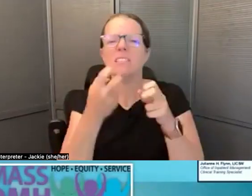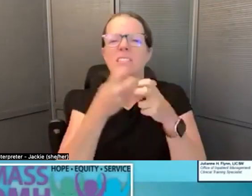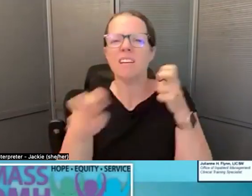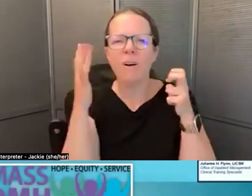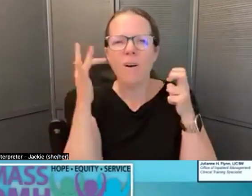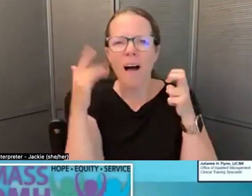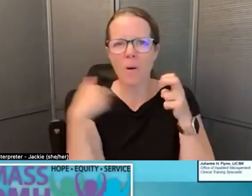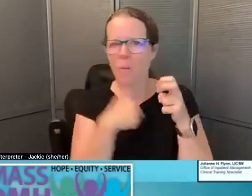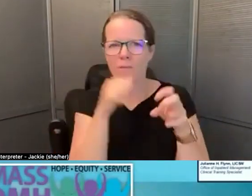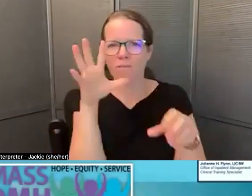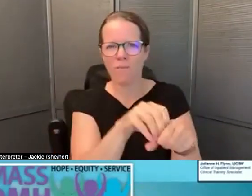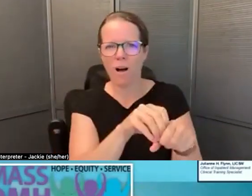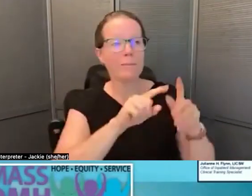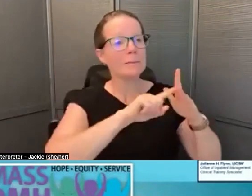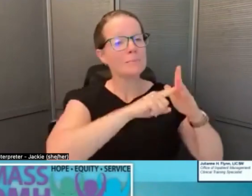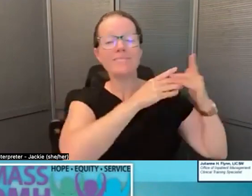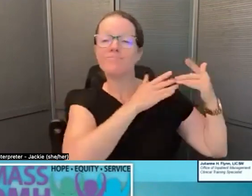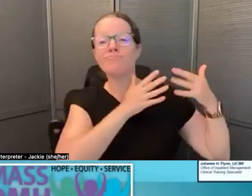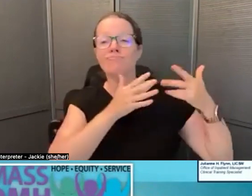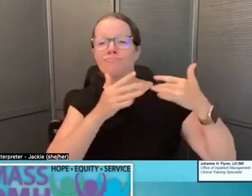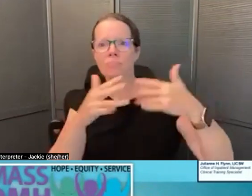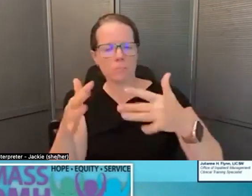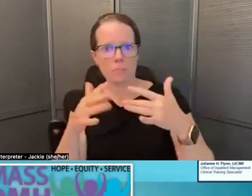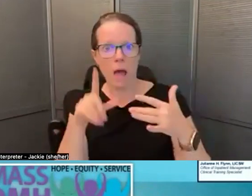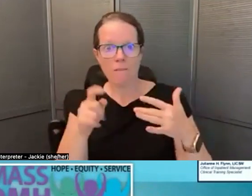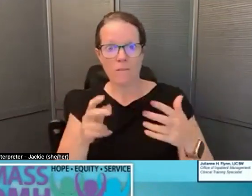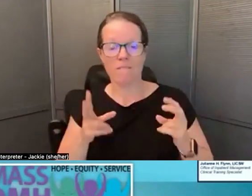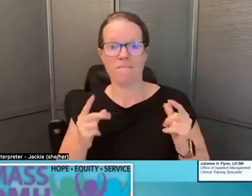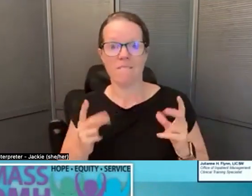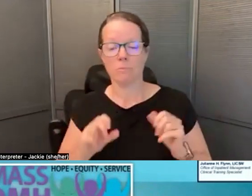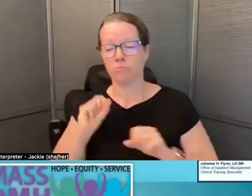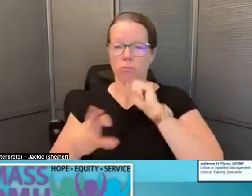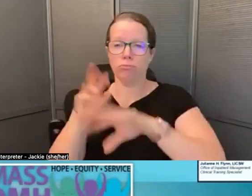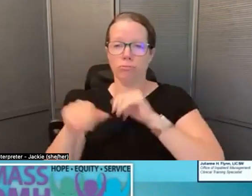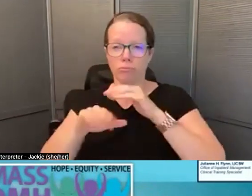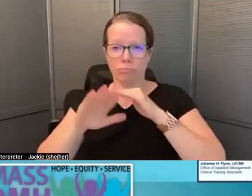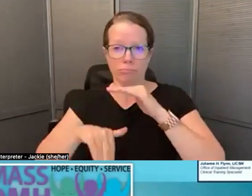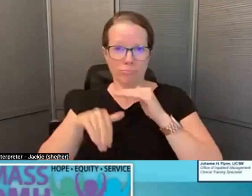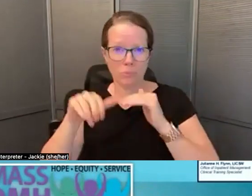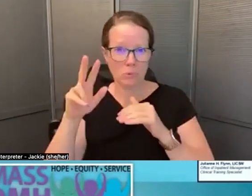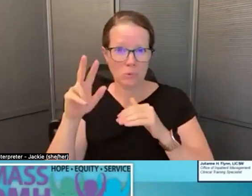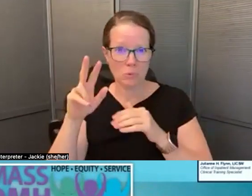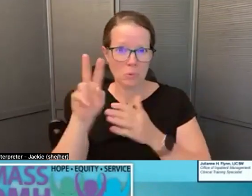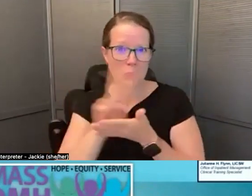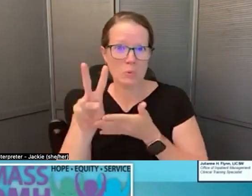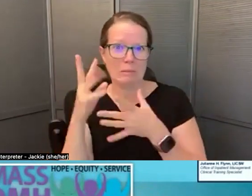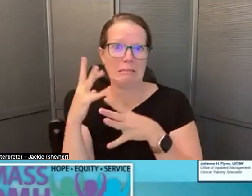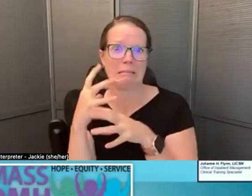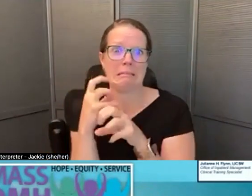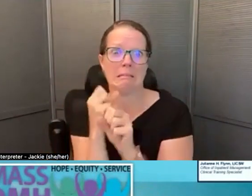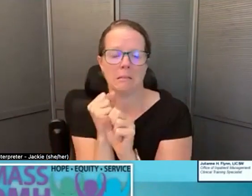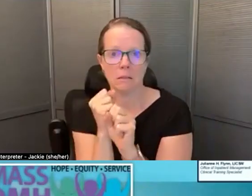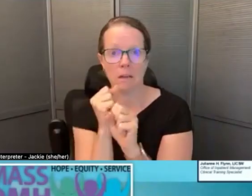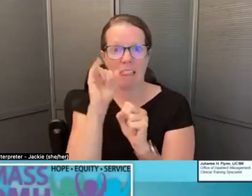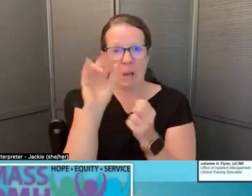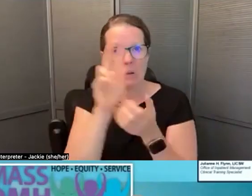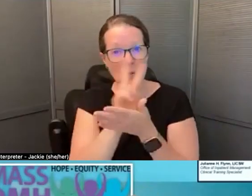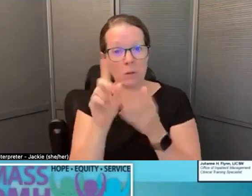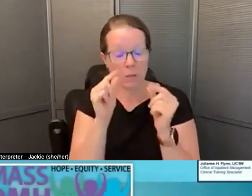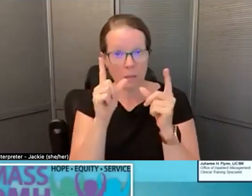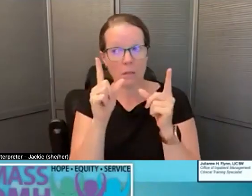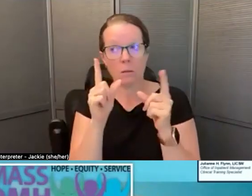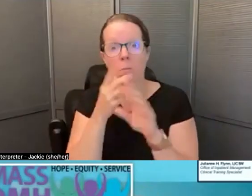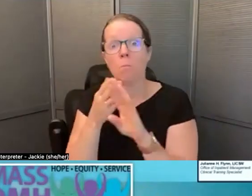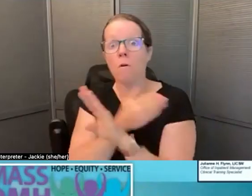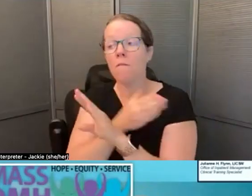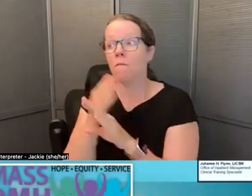So kind of catching everyone up to speed in like a 2-week span before we started the on-unit trainings, that was a little bit of a